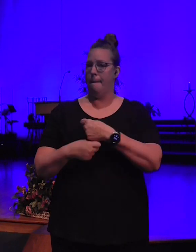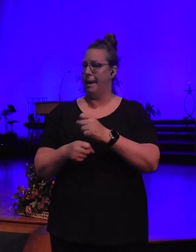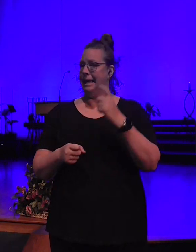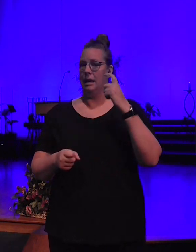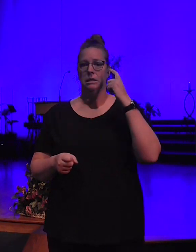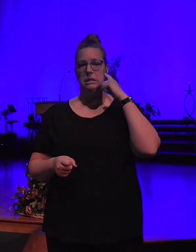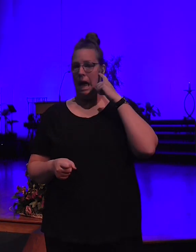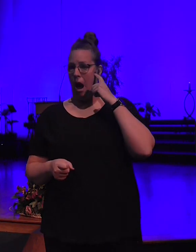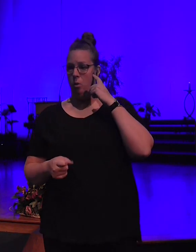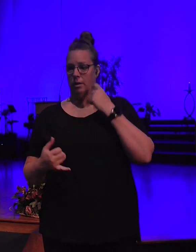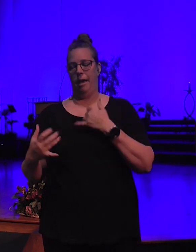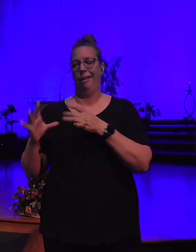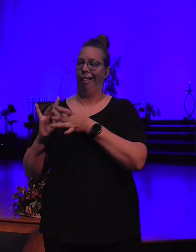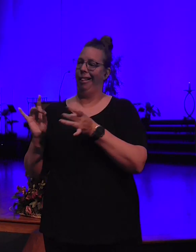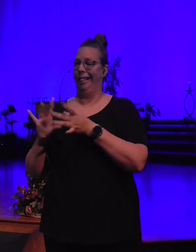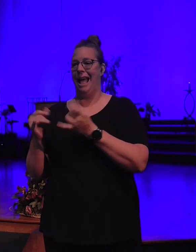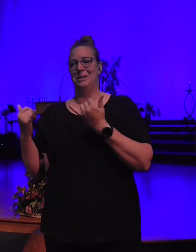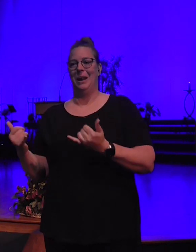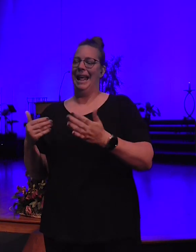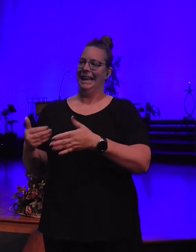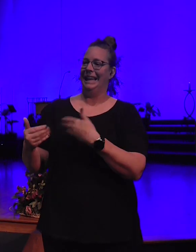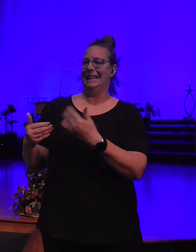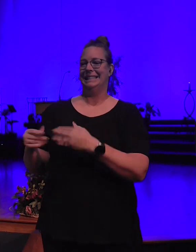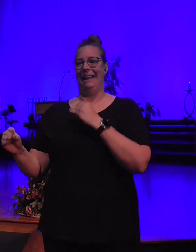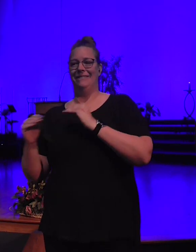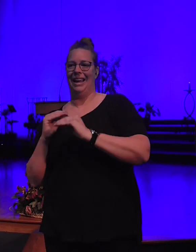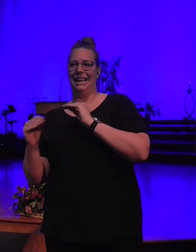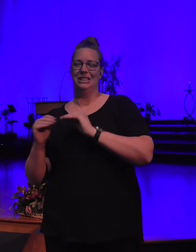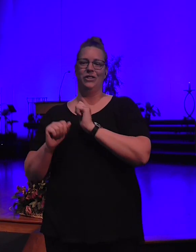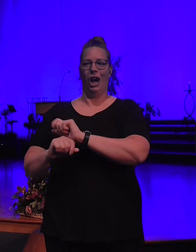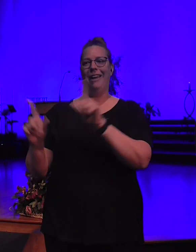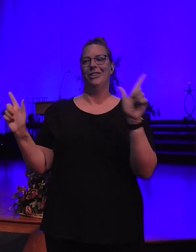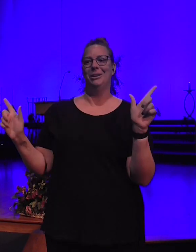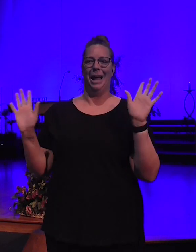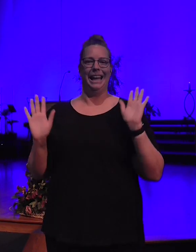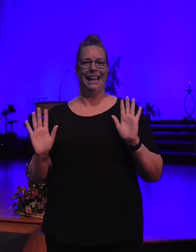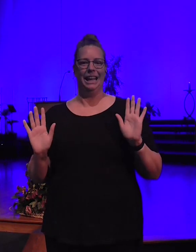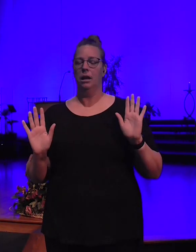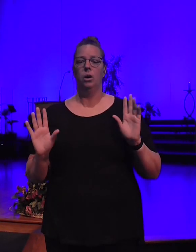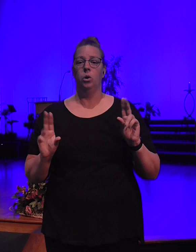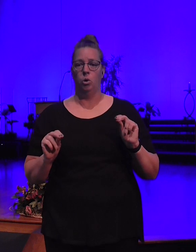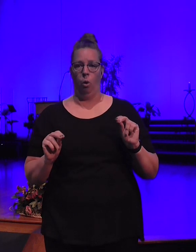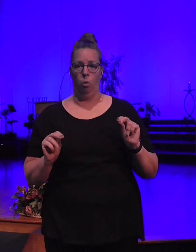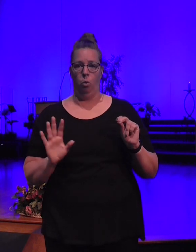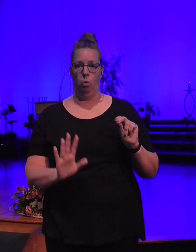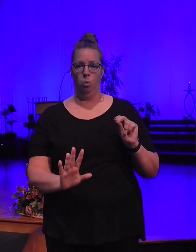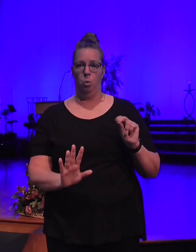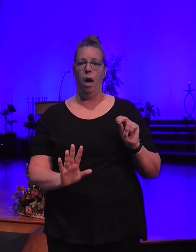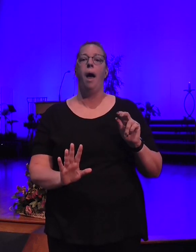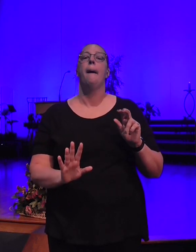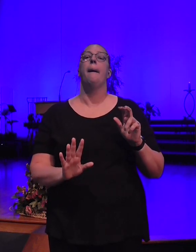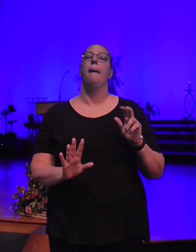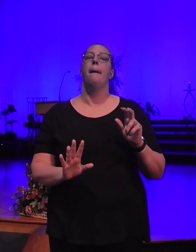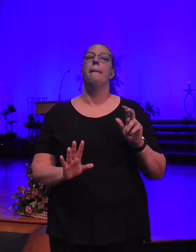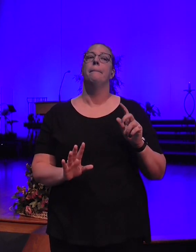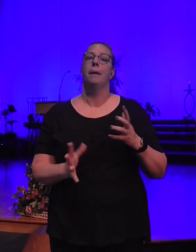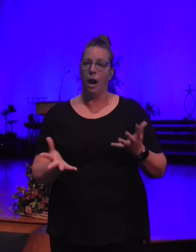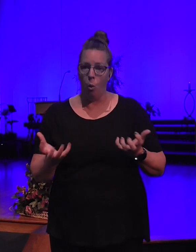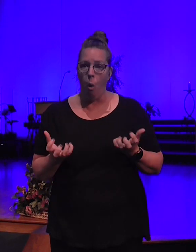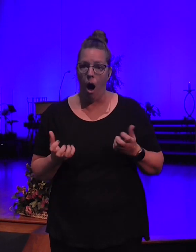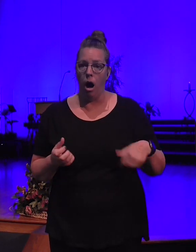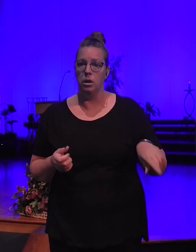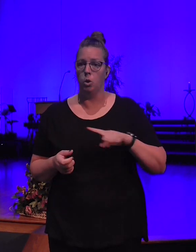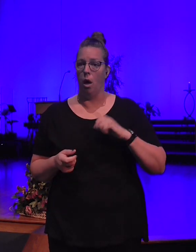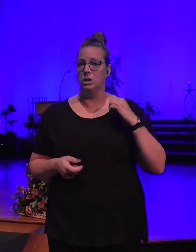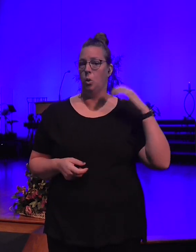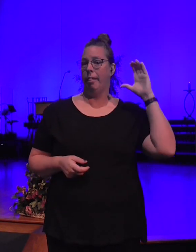you today is an easy fix for everyone. But what I'd like everyone to do is to listen to what I have